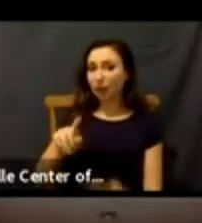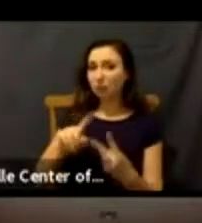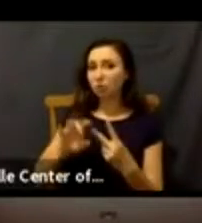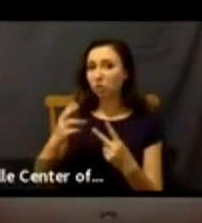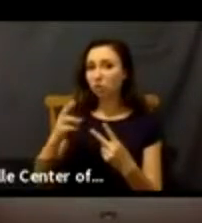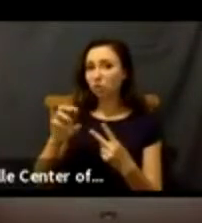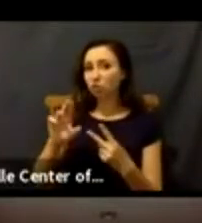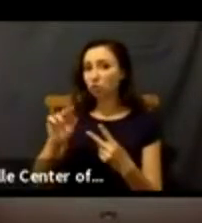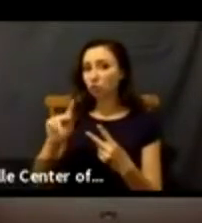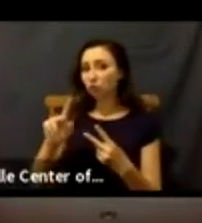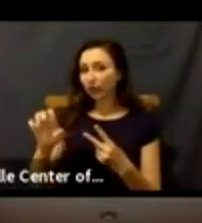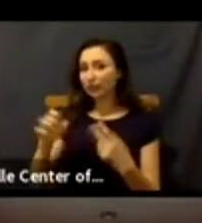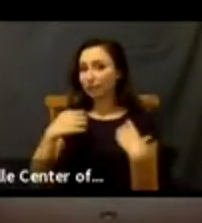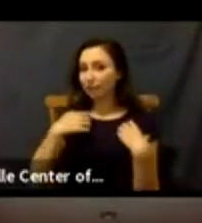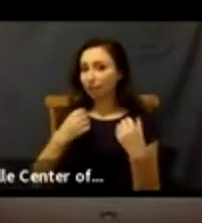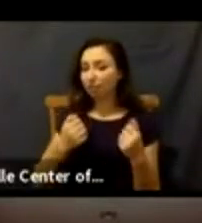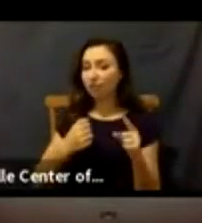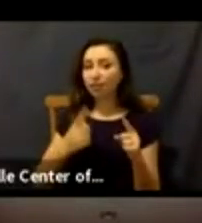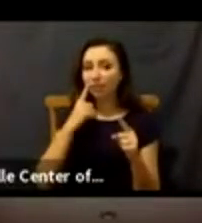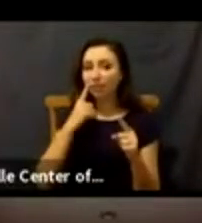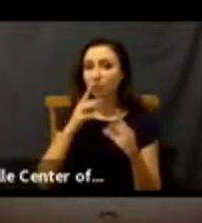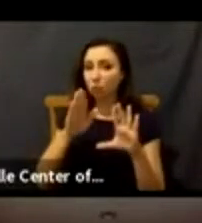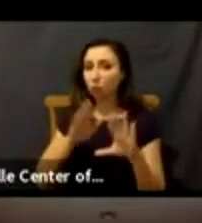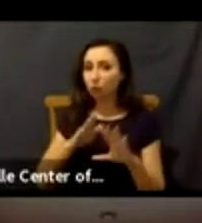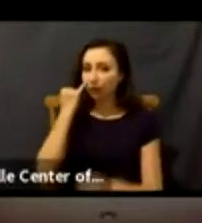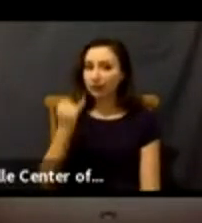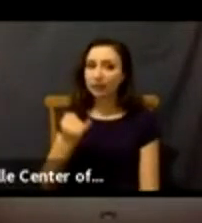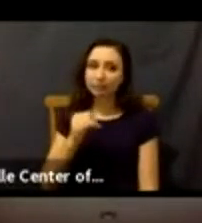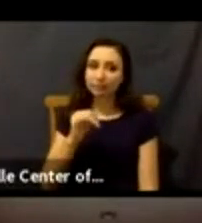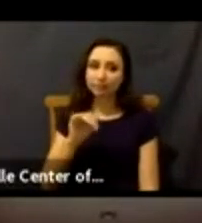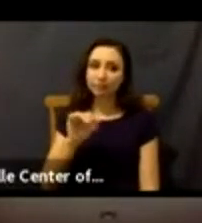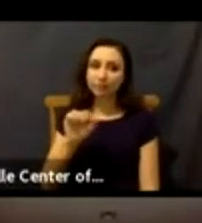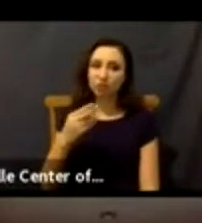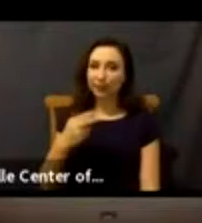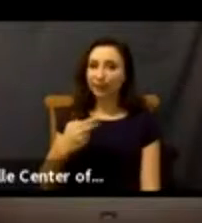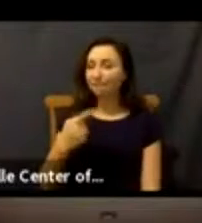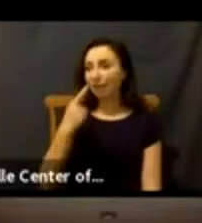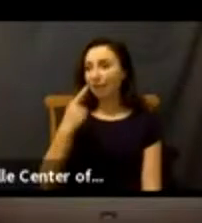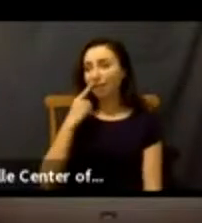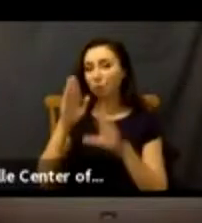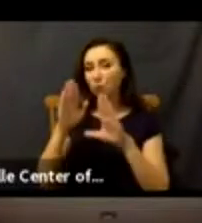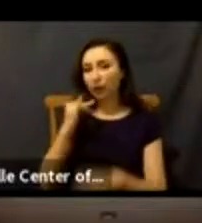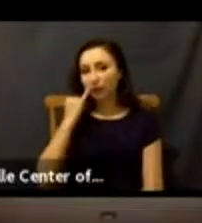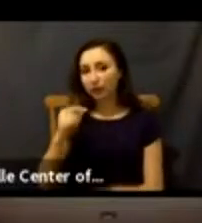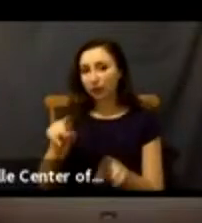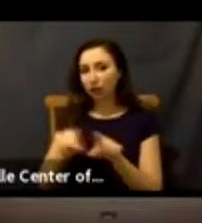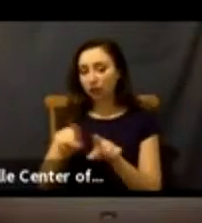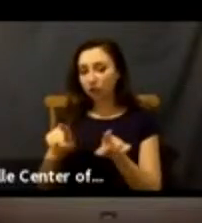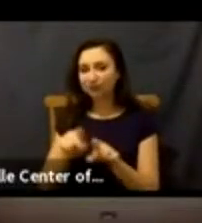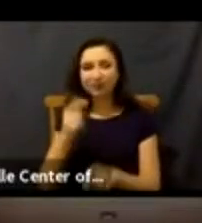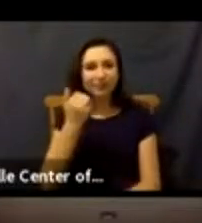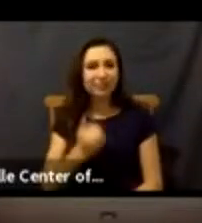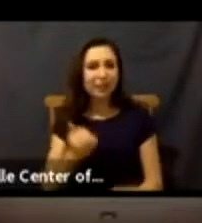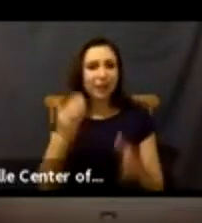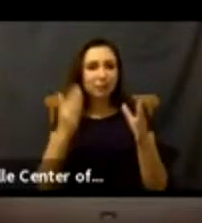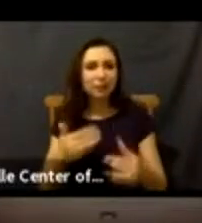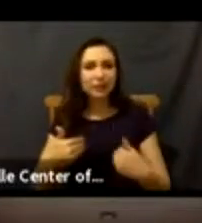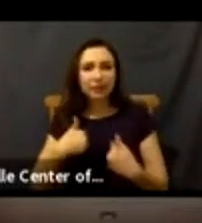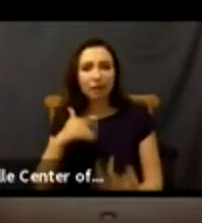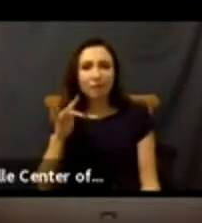Dr. Gocher, I think it's a great idea. Thanks. Does anybody have a contact that would be a good person?